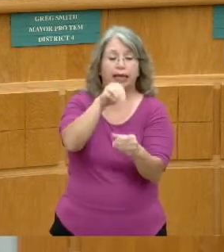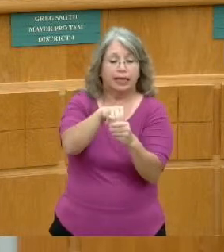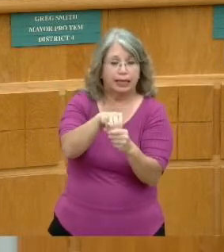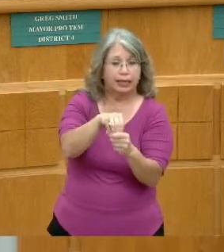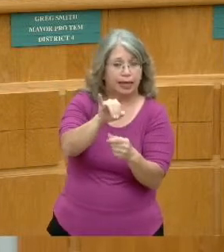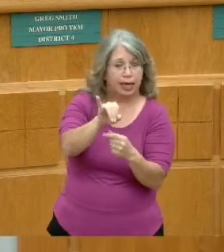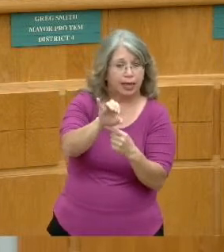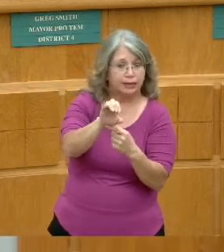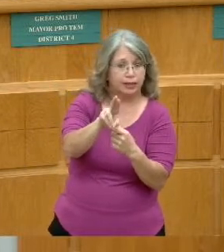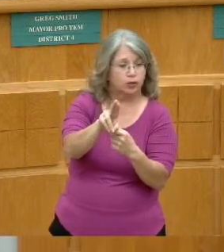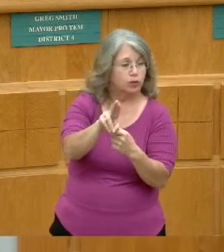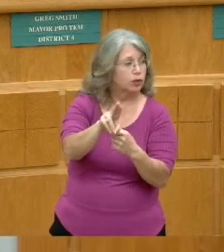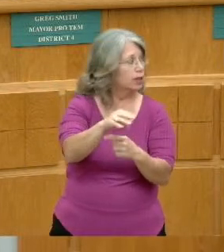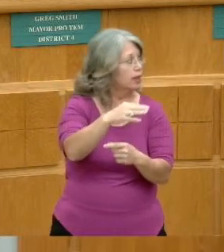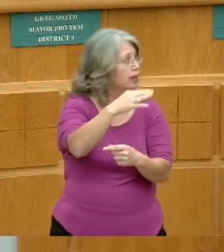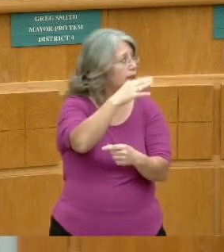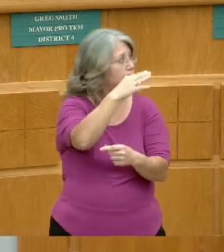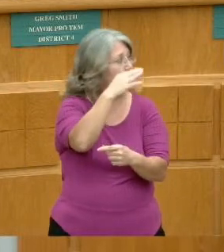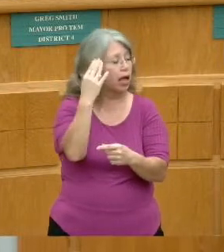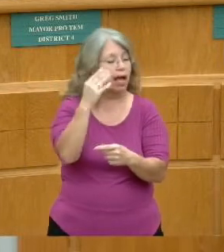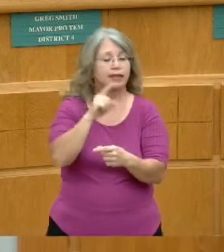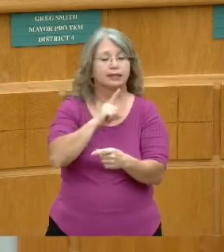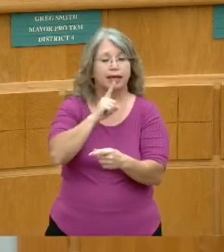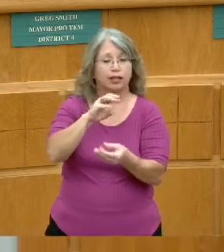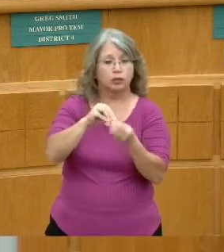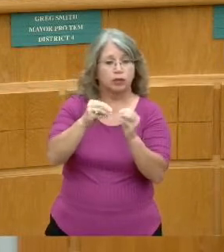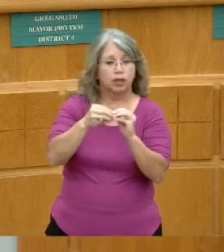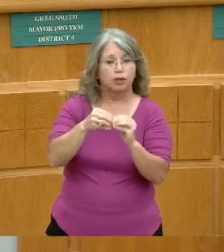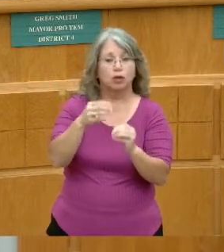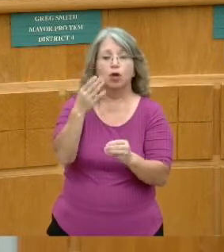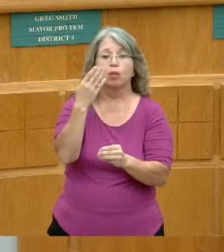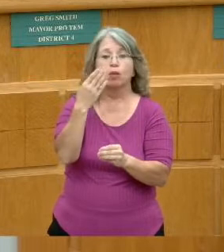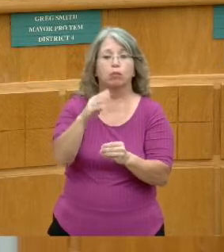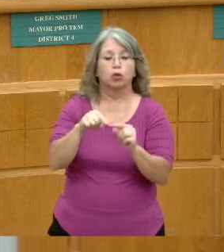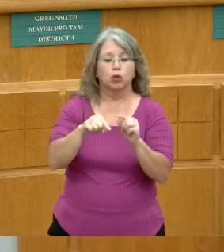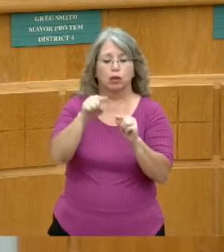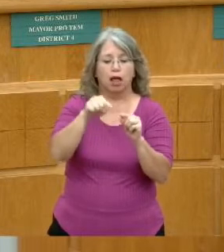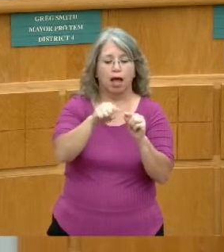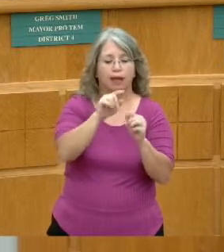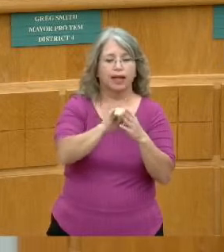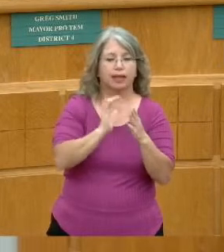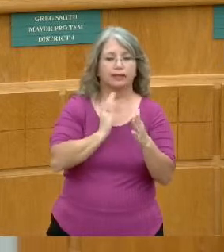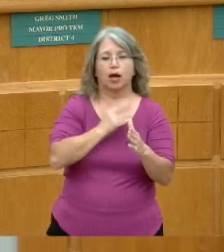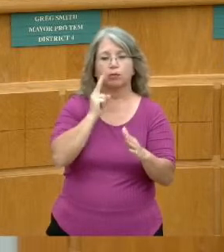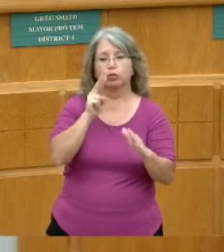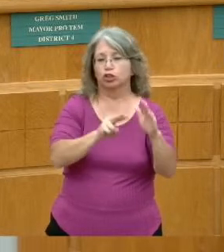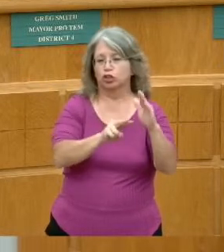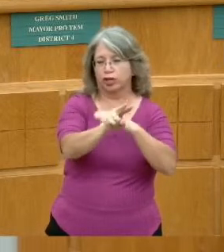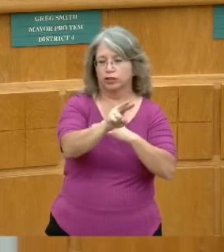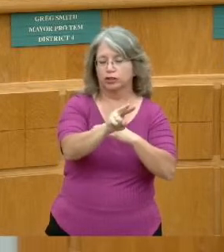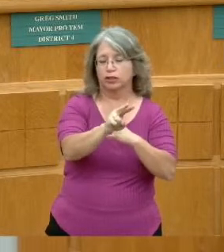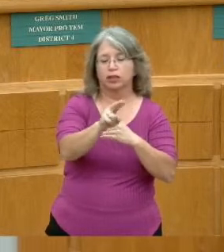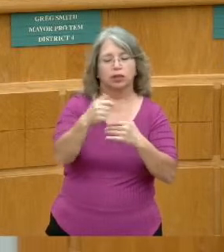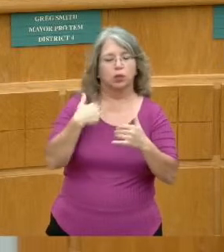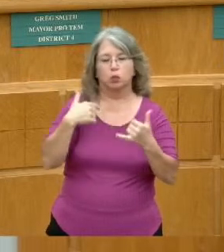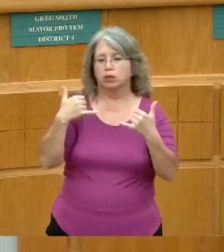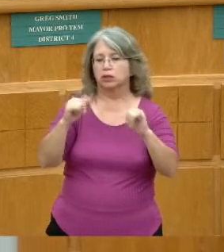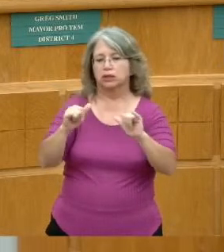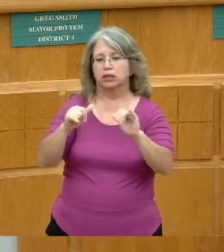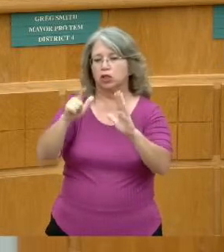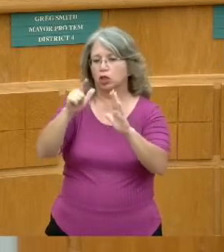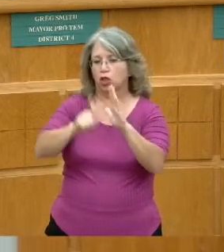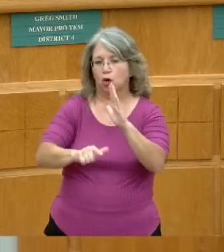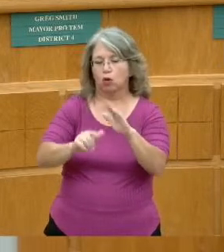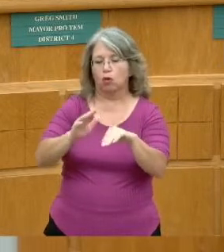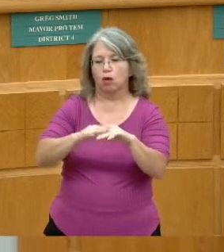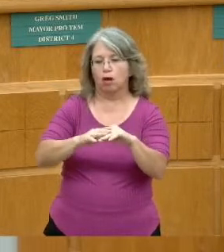black points are those actual numbers. The blue line is our projection for that. And again, we're fairly low on both the actual